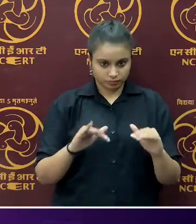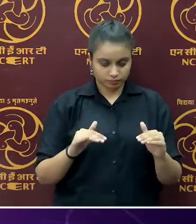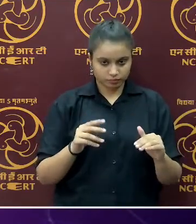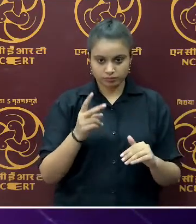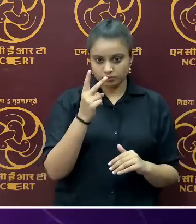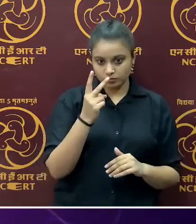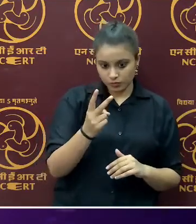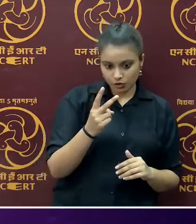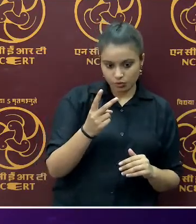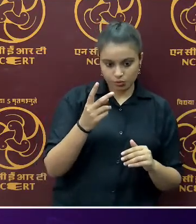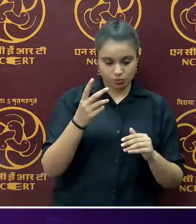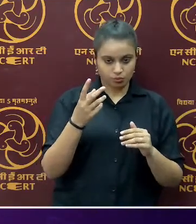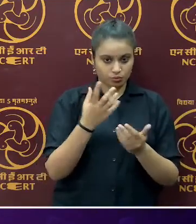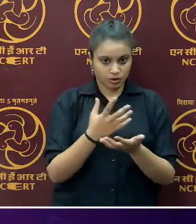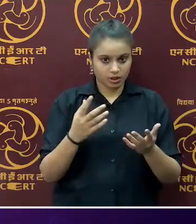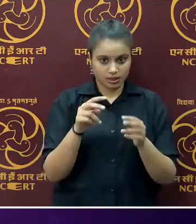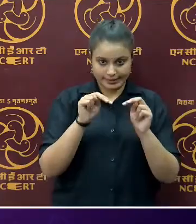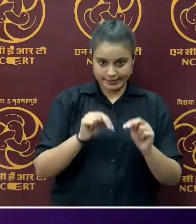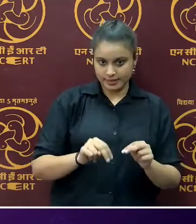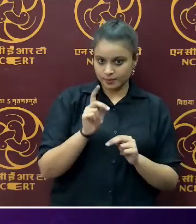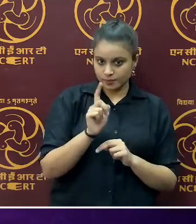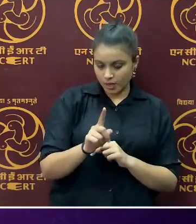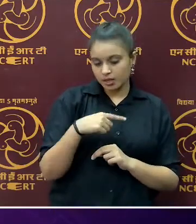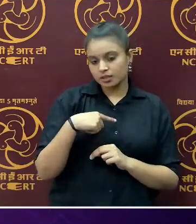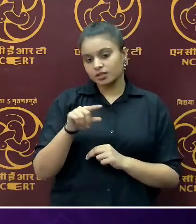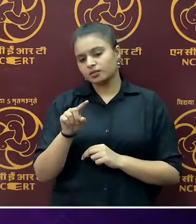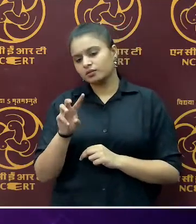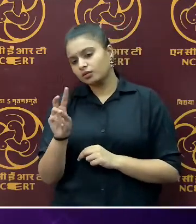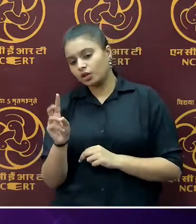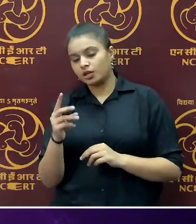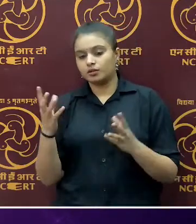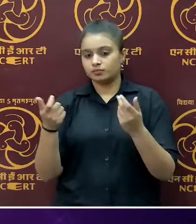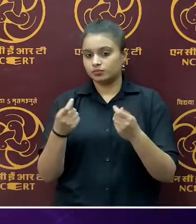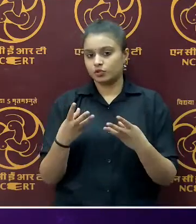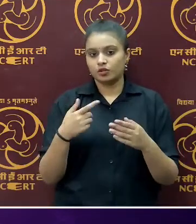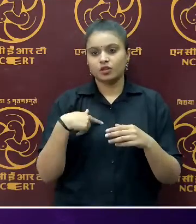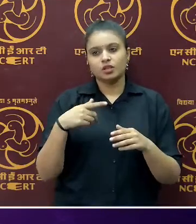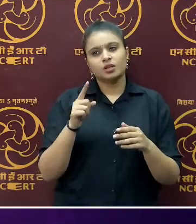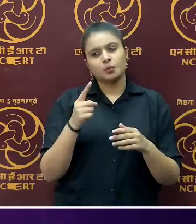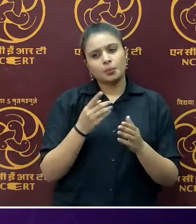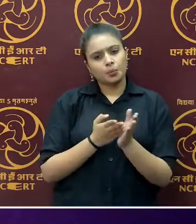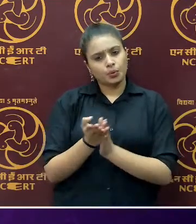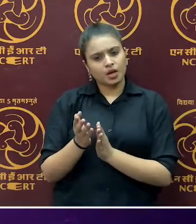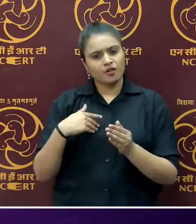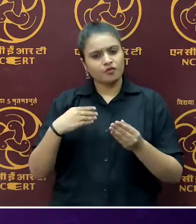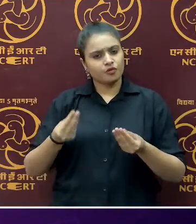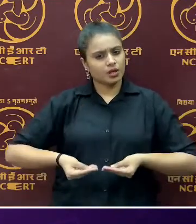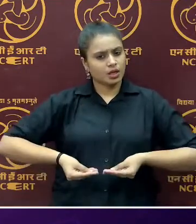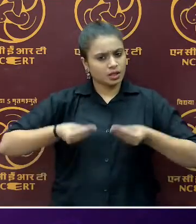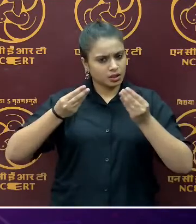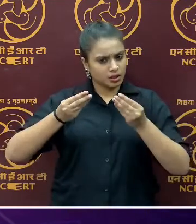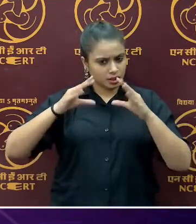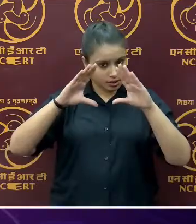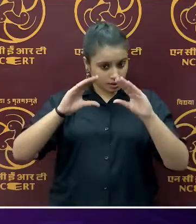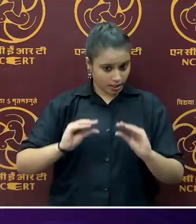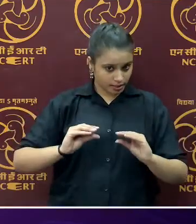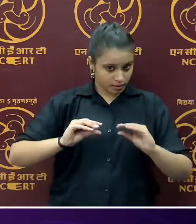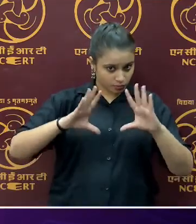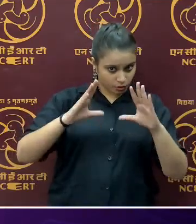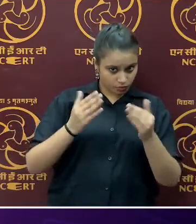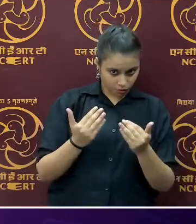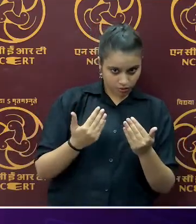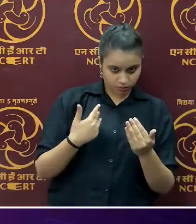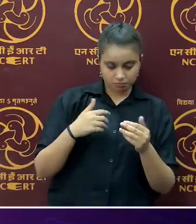two quantities to calculate the third quantity. Ma'am, is there any way to increase or decrease the pressure?